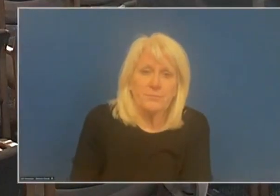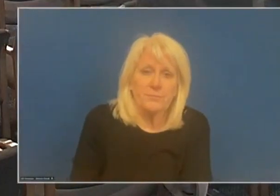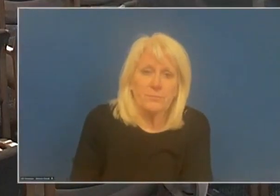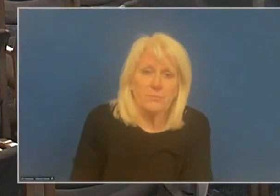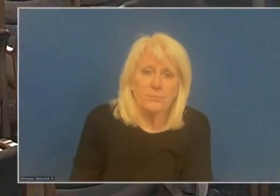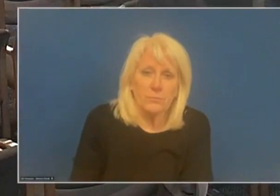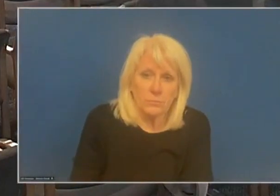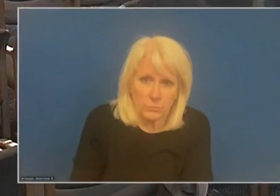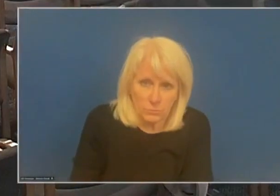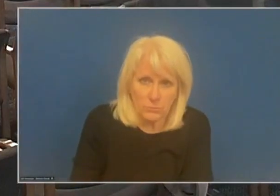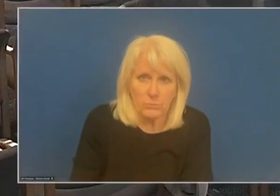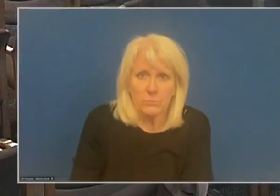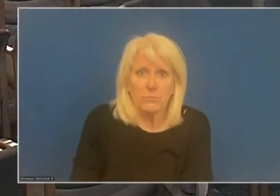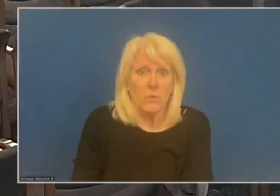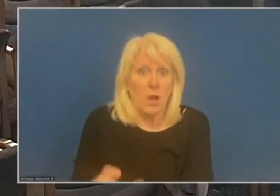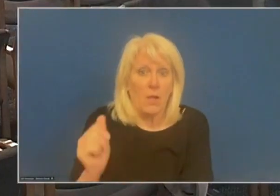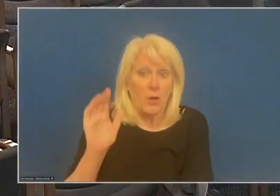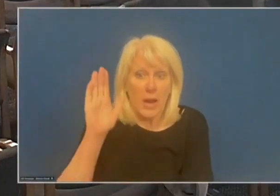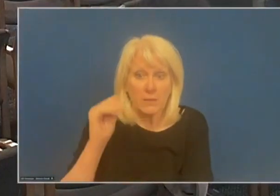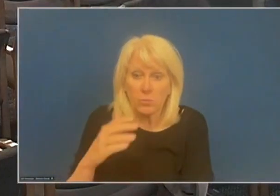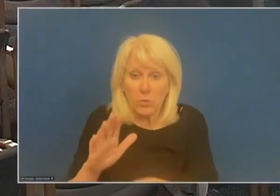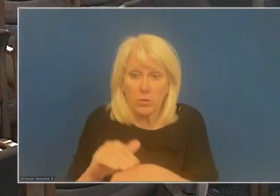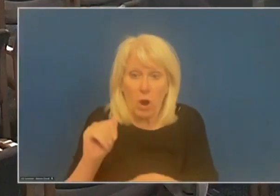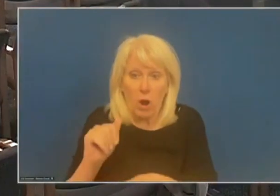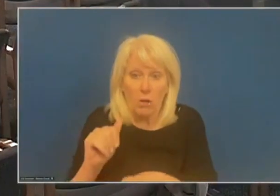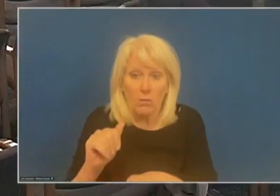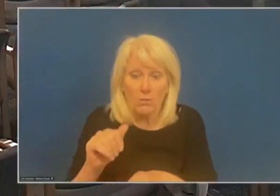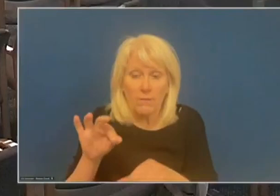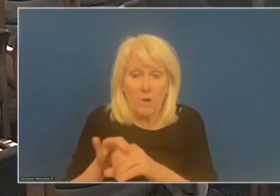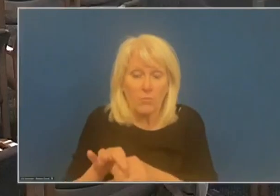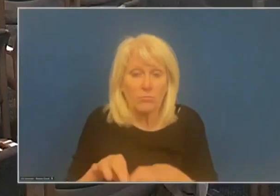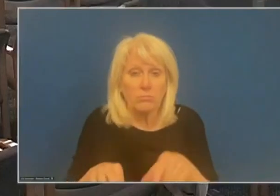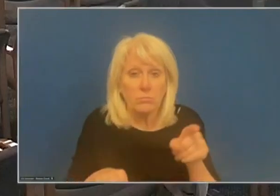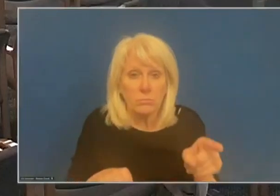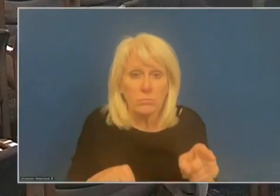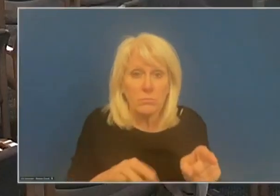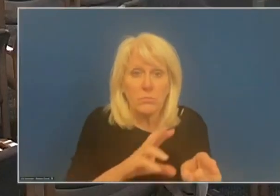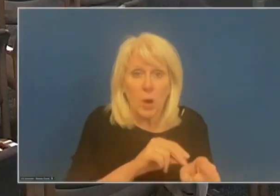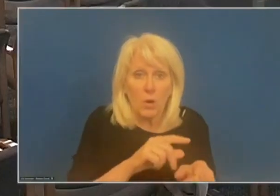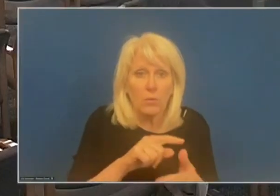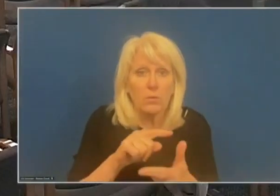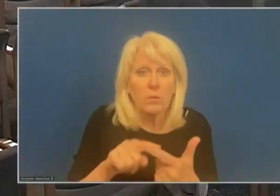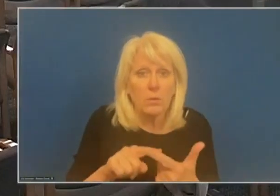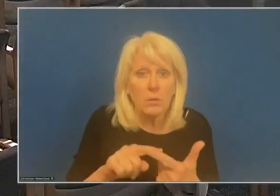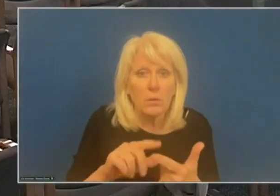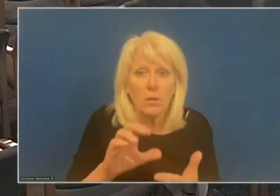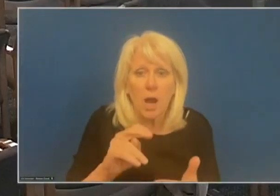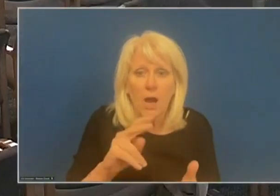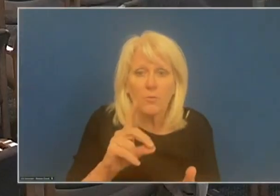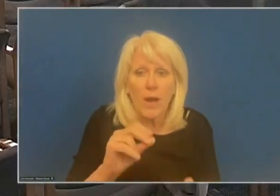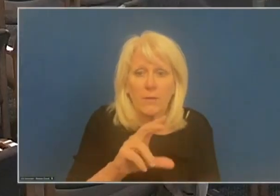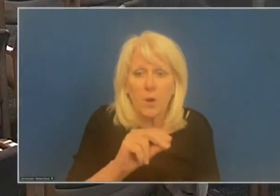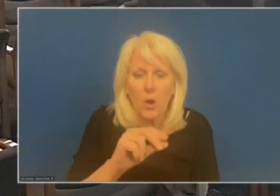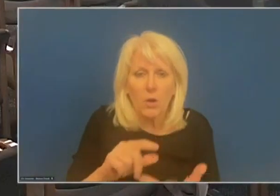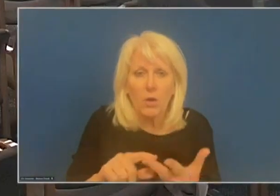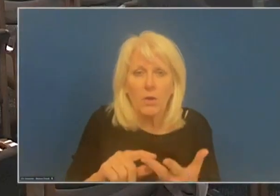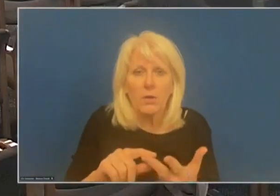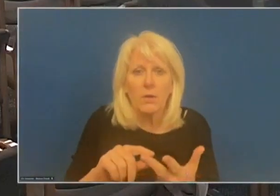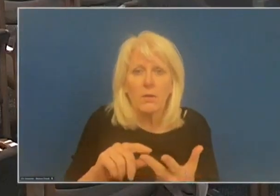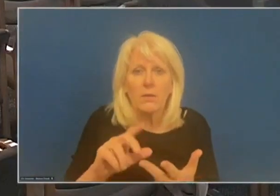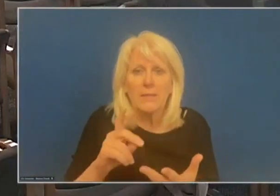Not seeing any other hands. Can I get a roll call, please, on the Dash 4? Rep. Bowman. No. Rep. Conrad. No. Rep. Dexter.